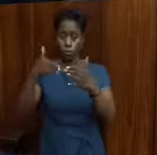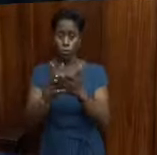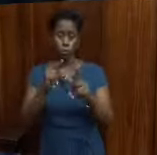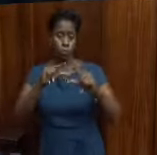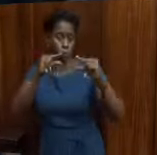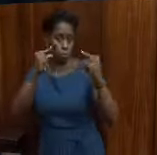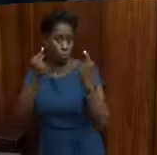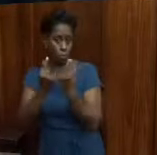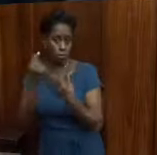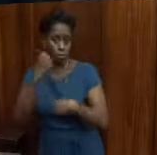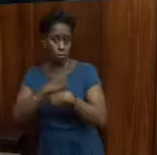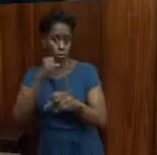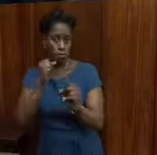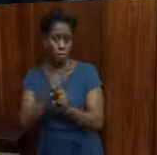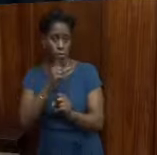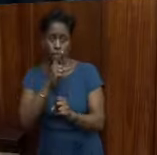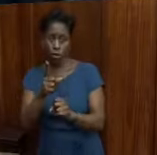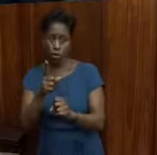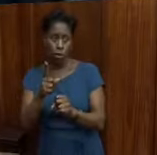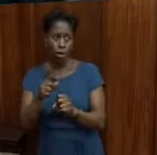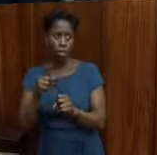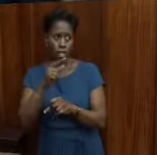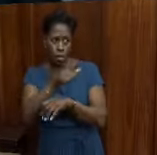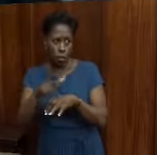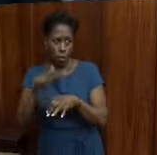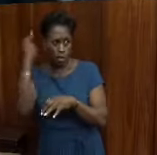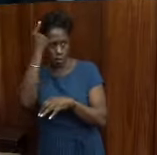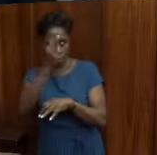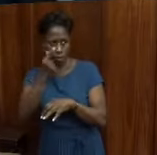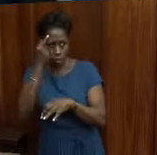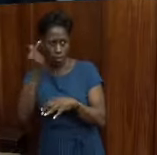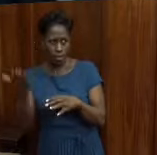and sustainable local governance in St. Lucia.